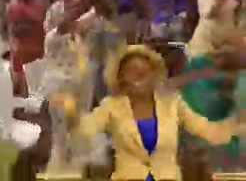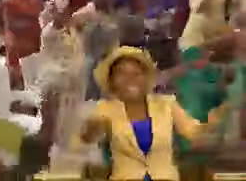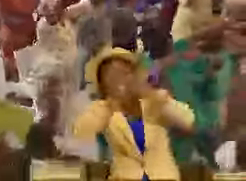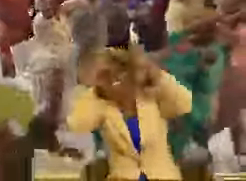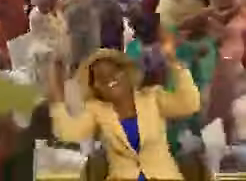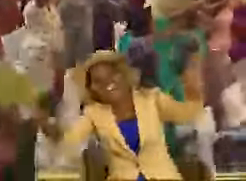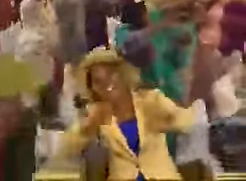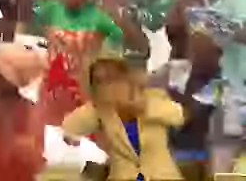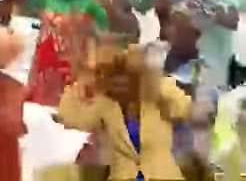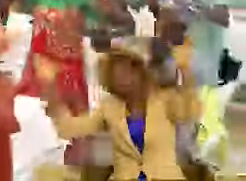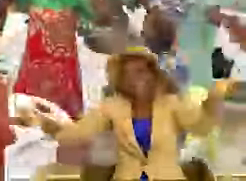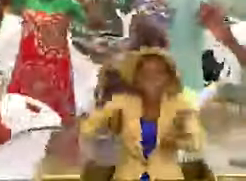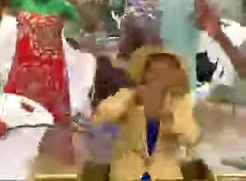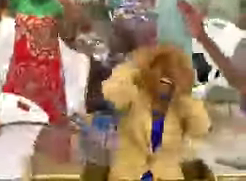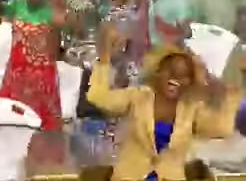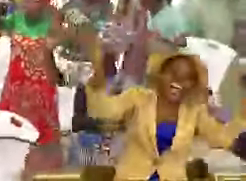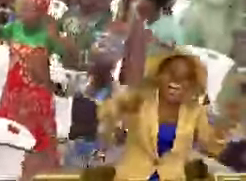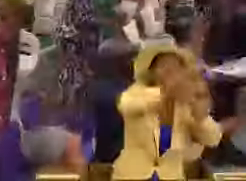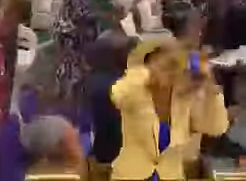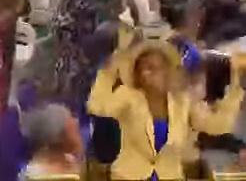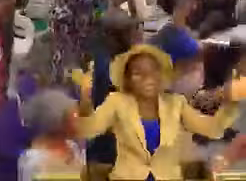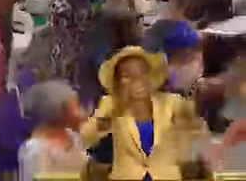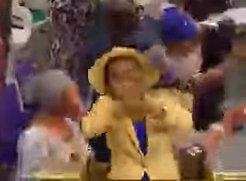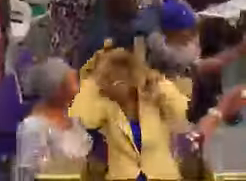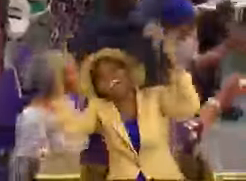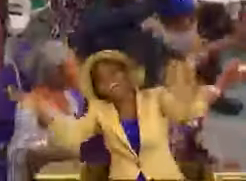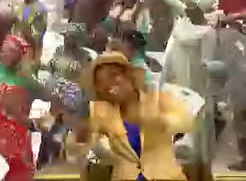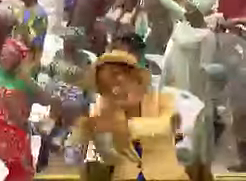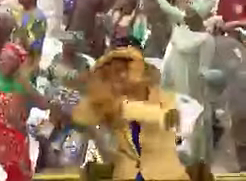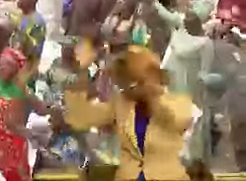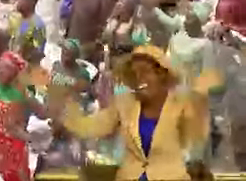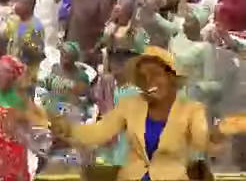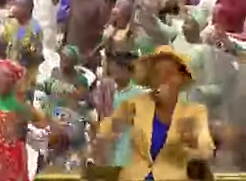H Hall h